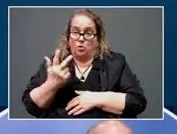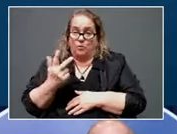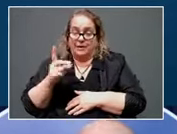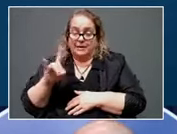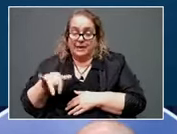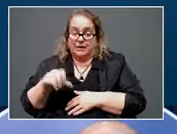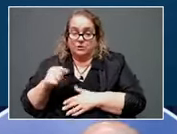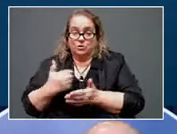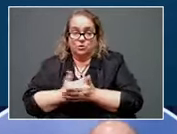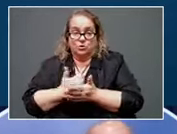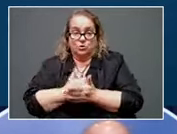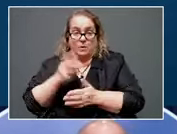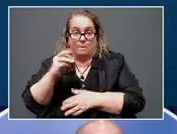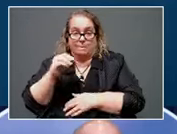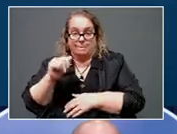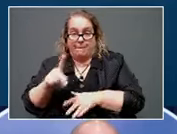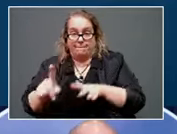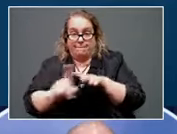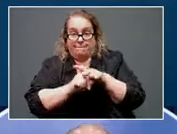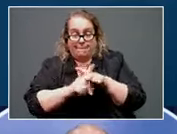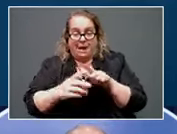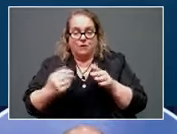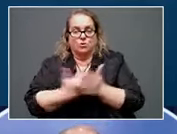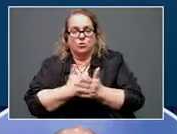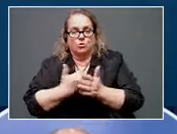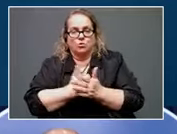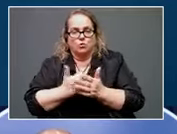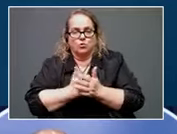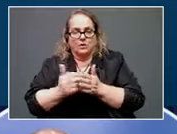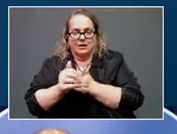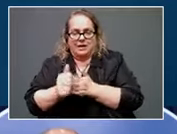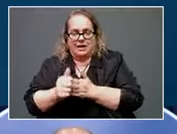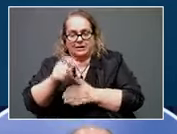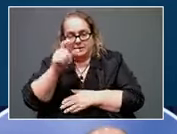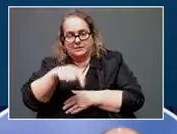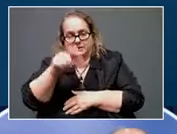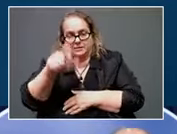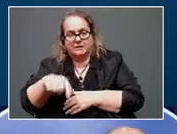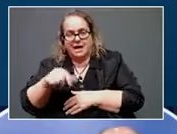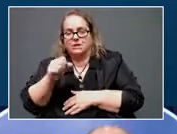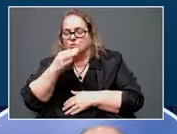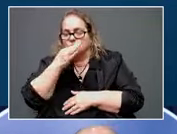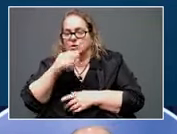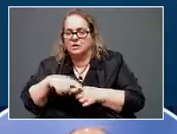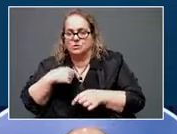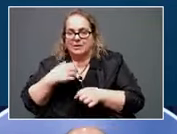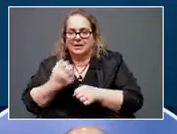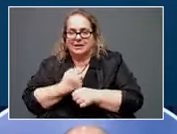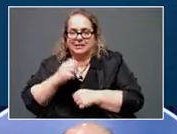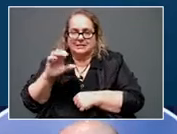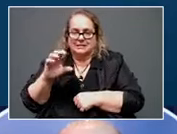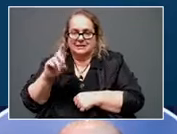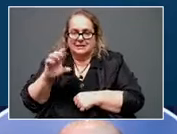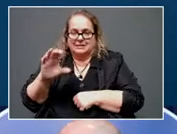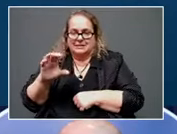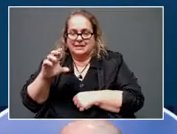map appear and this guidance that will go with it as soon as we can get the CDC's data set onto the website.